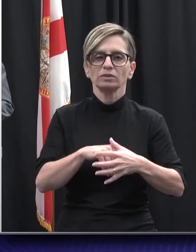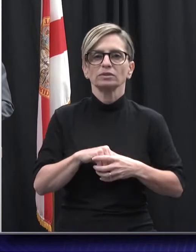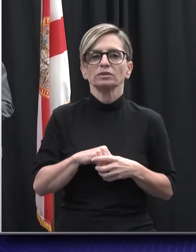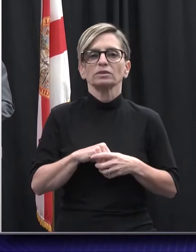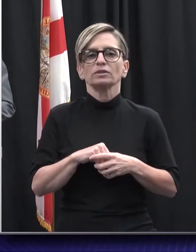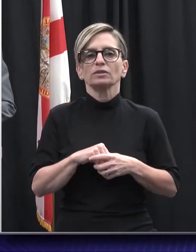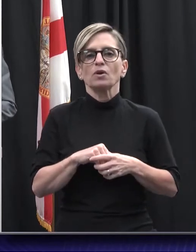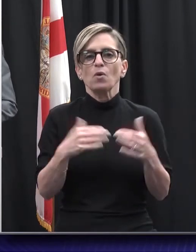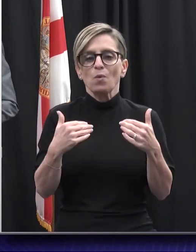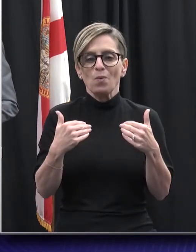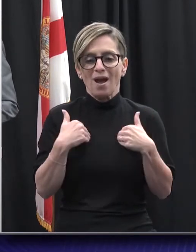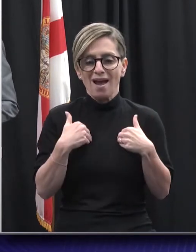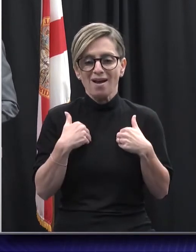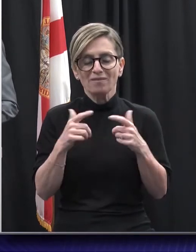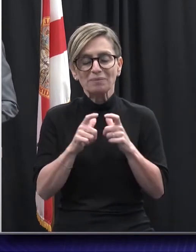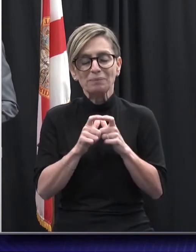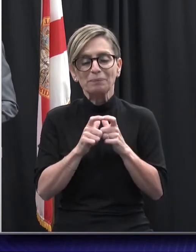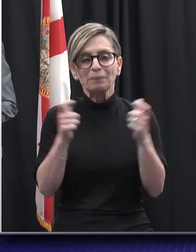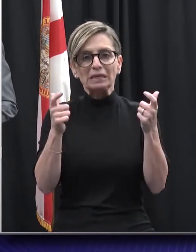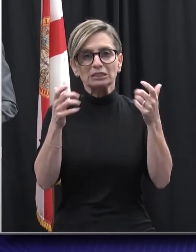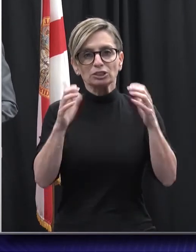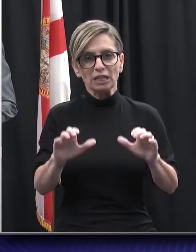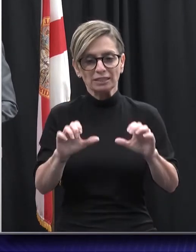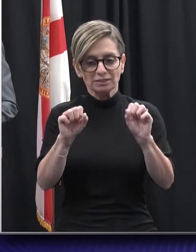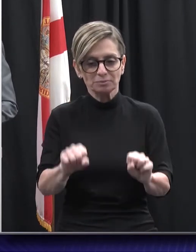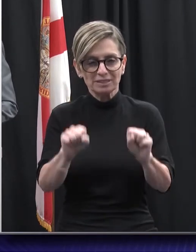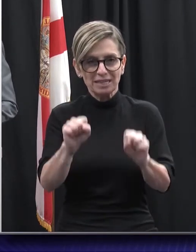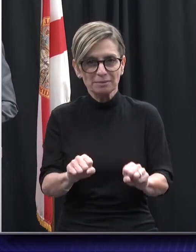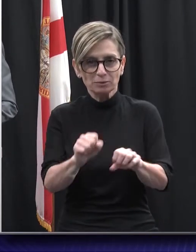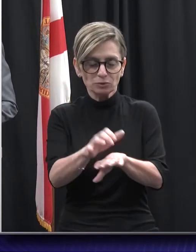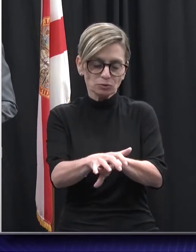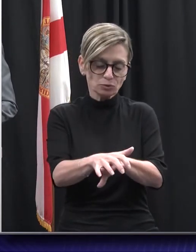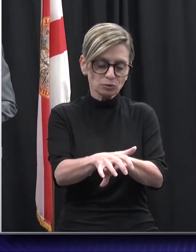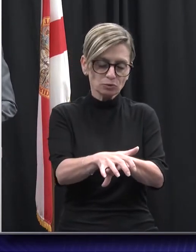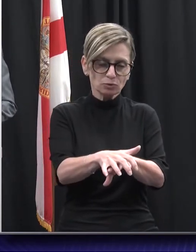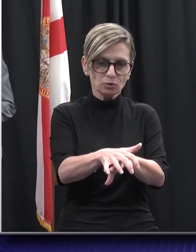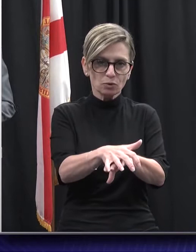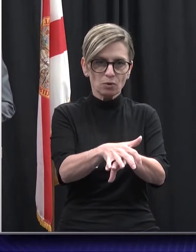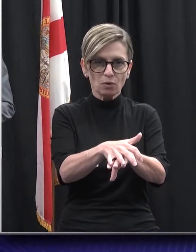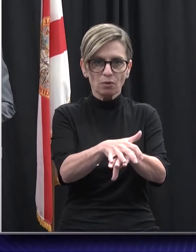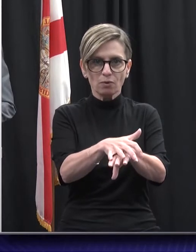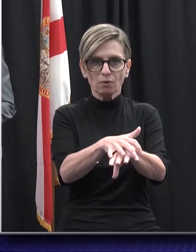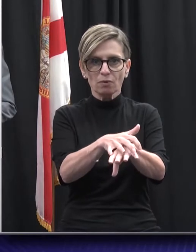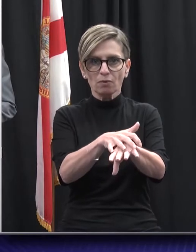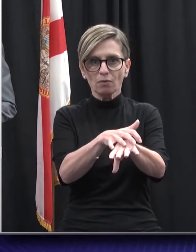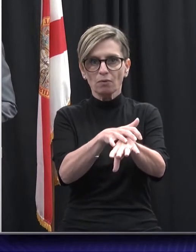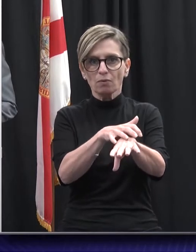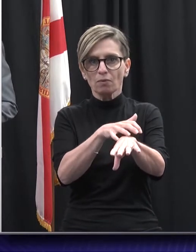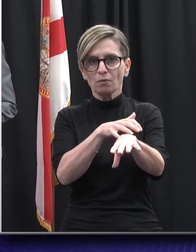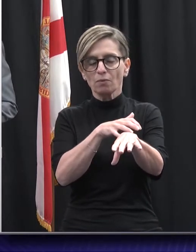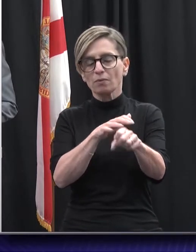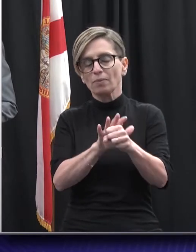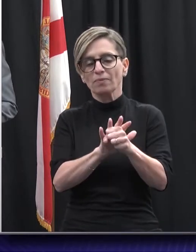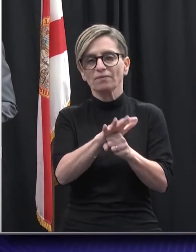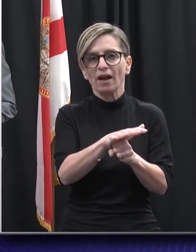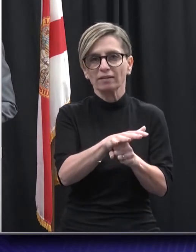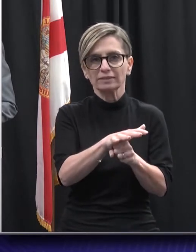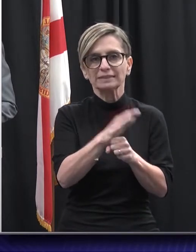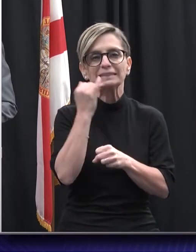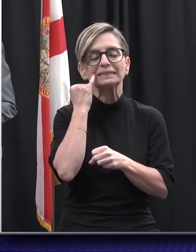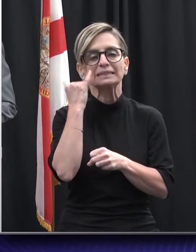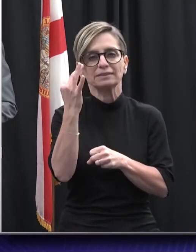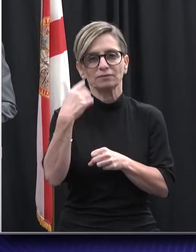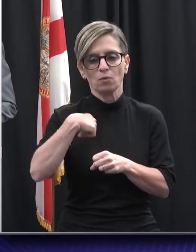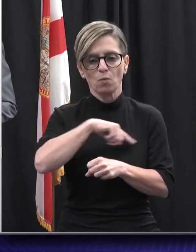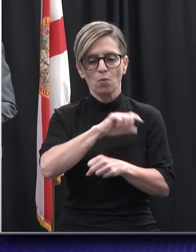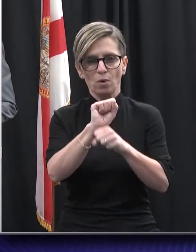in slowing the spread of this virus if we all work together on these important